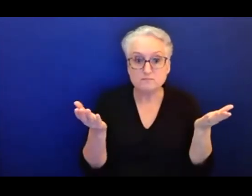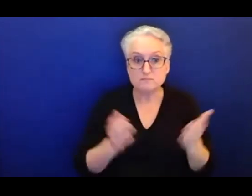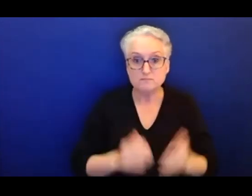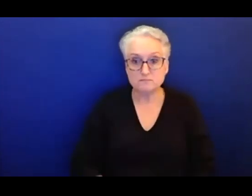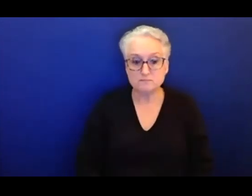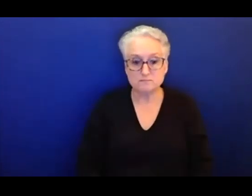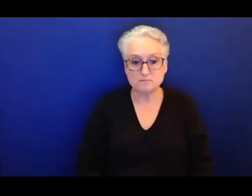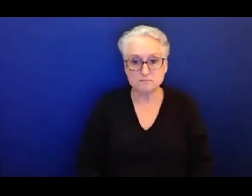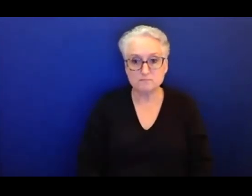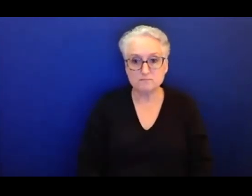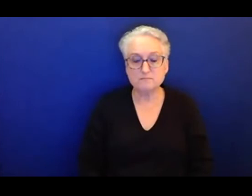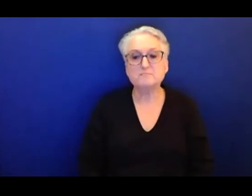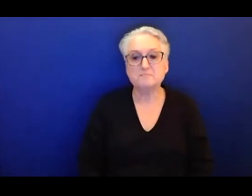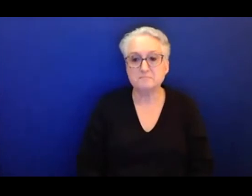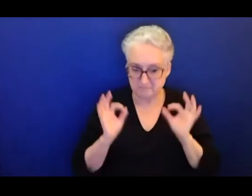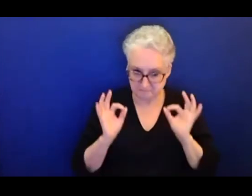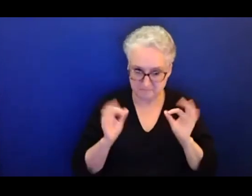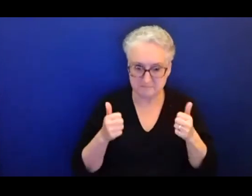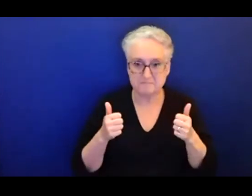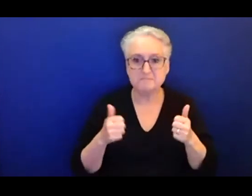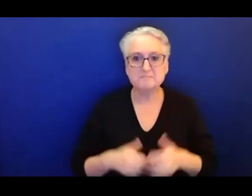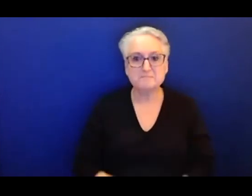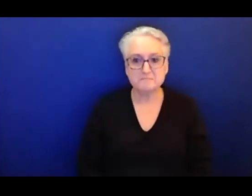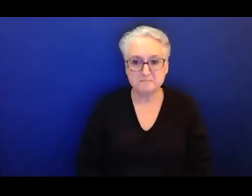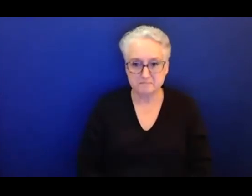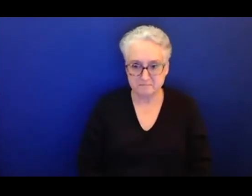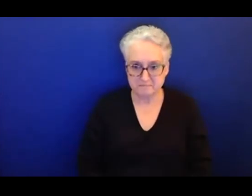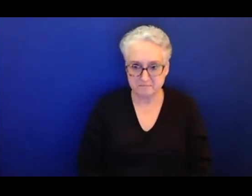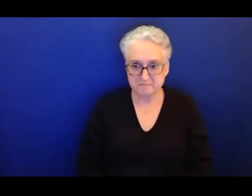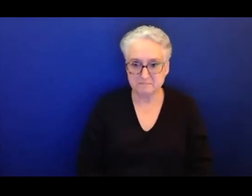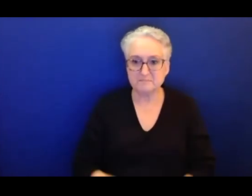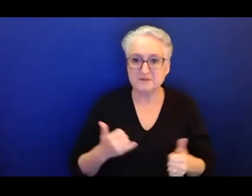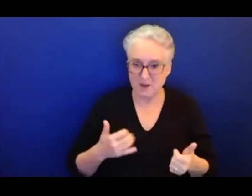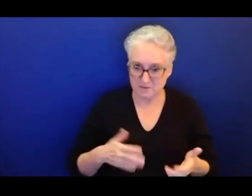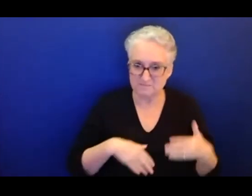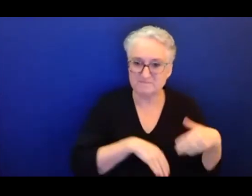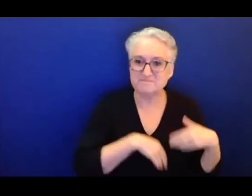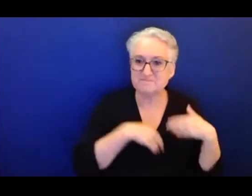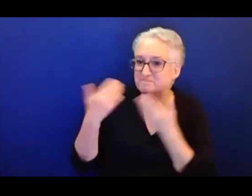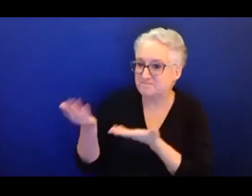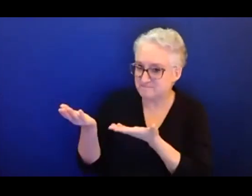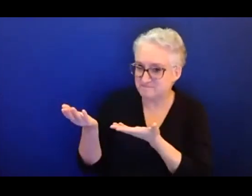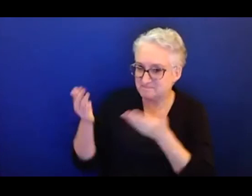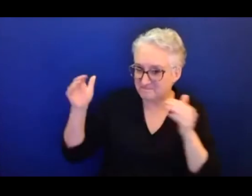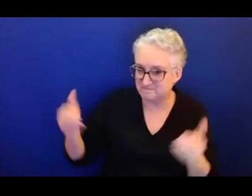Okay. I now have the pleasure of introducing Johanna Santiago, the Manager of Contract Services.